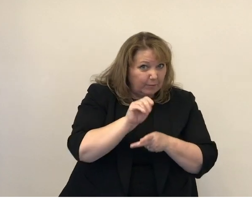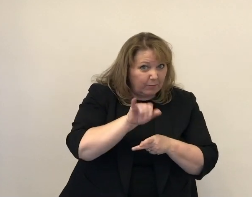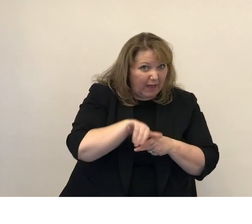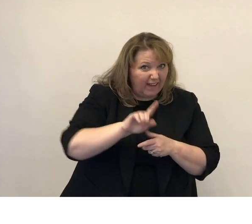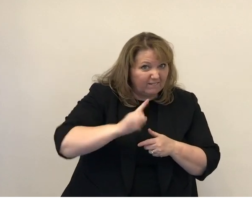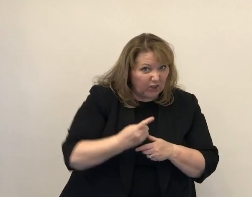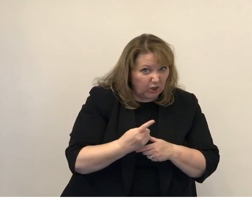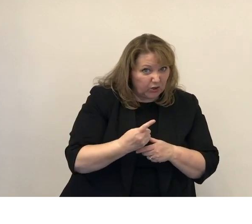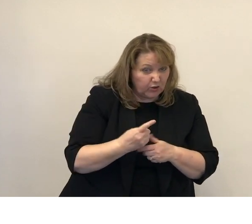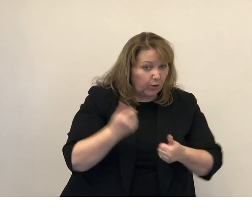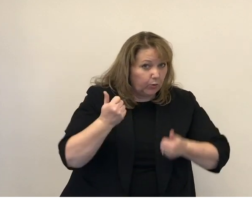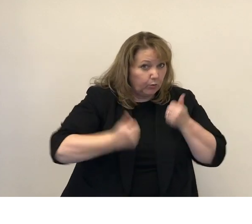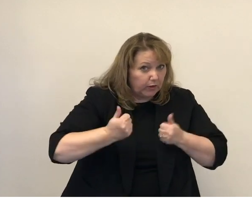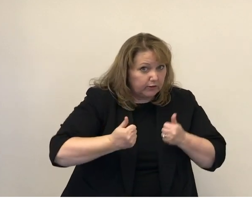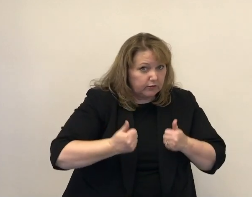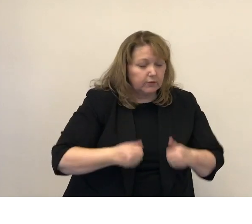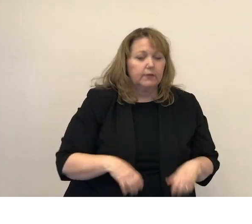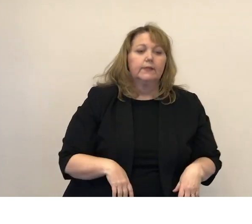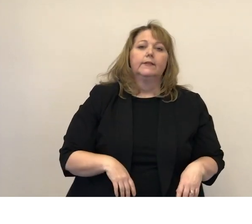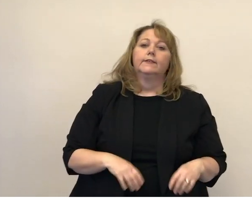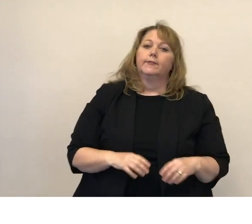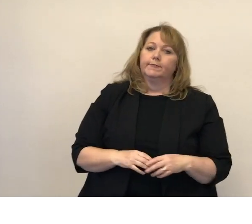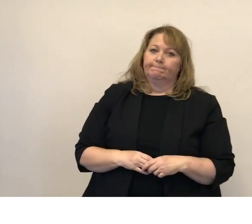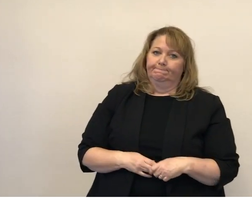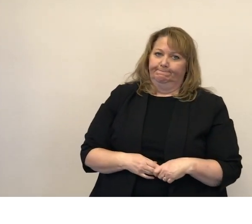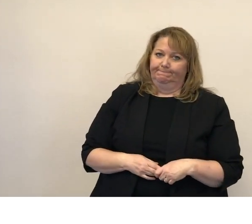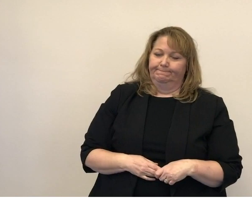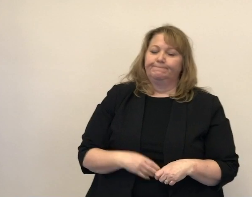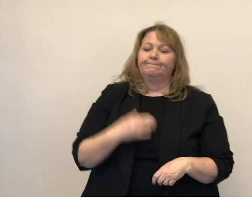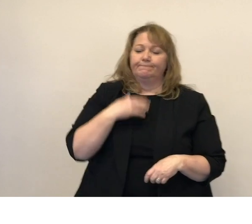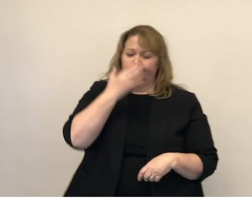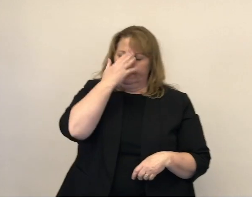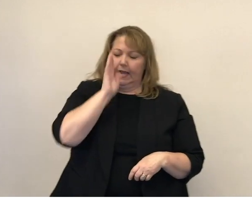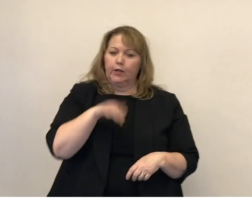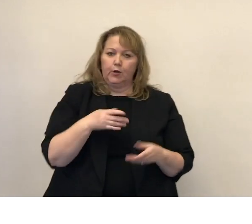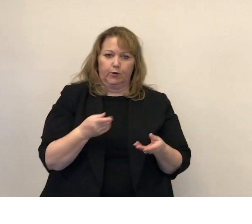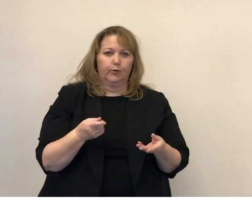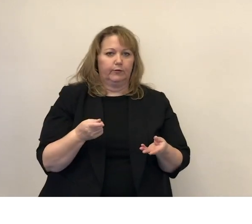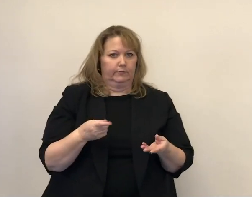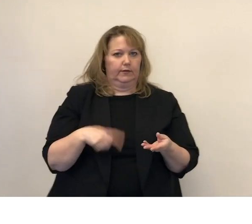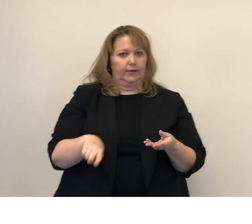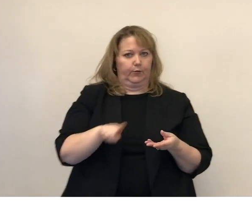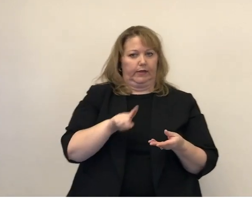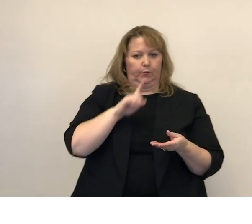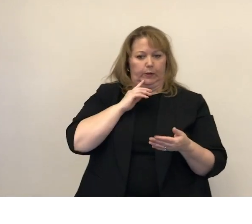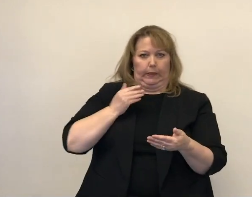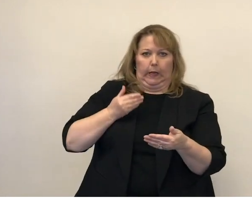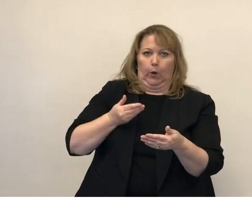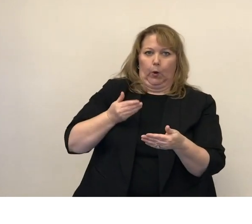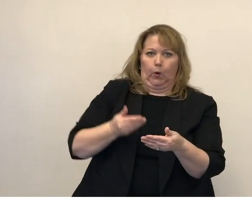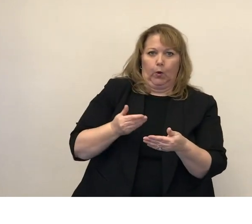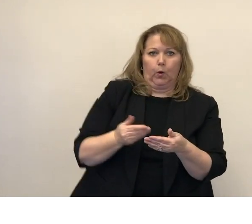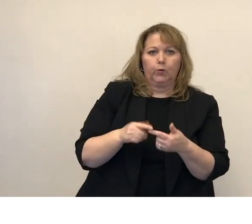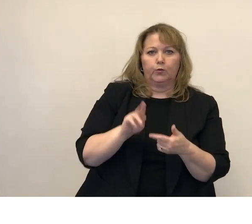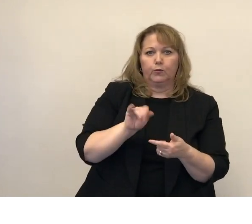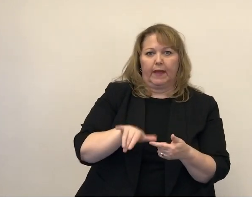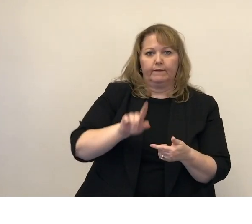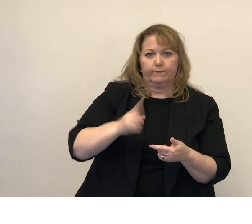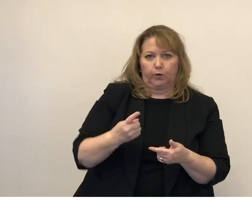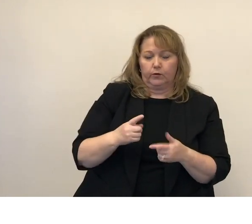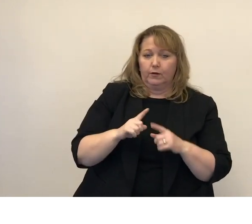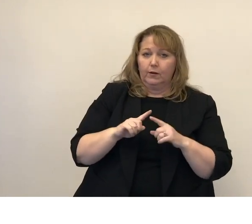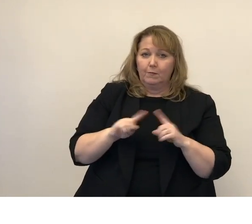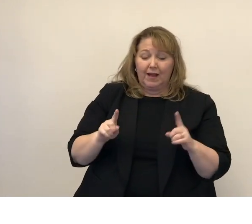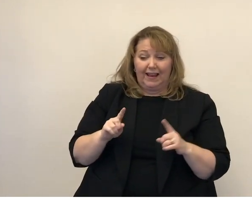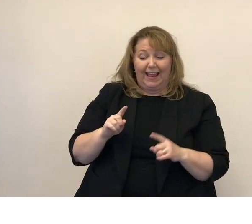on a daily basis. We have got some really smart people. I mean, I deal with all kinds of different issues, but I've